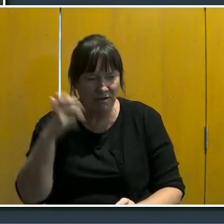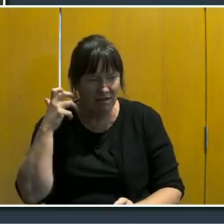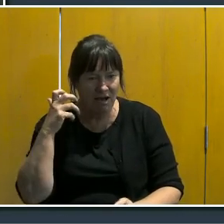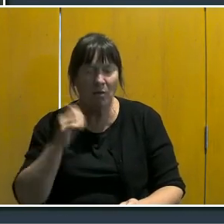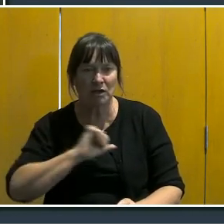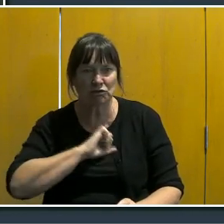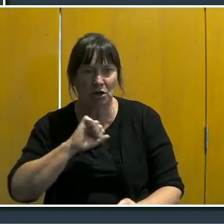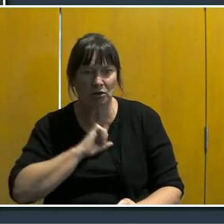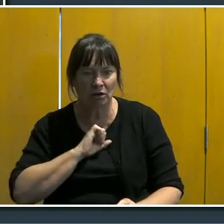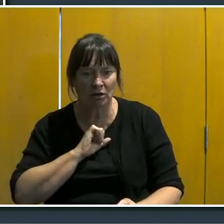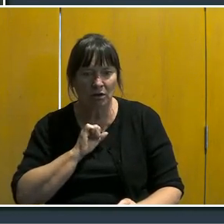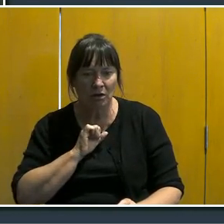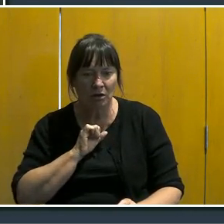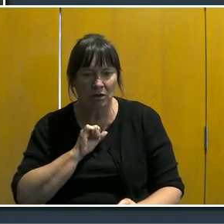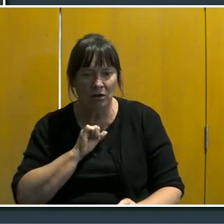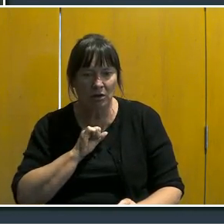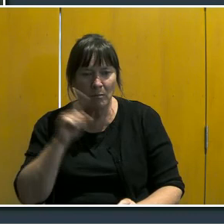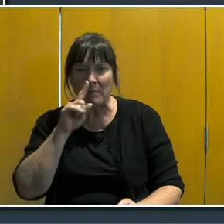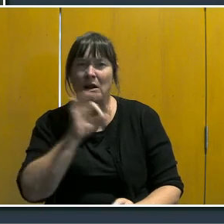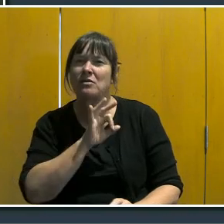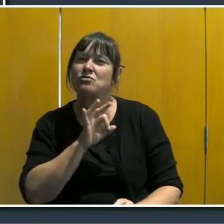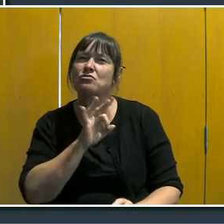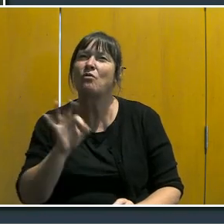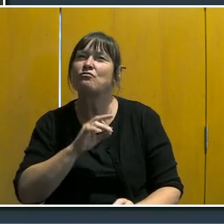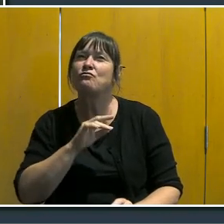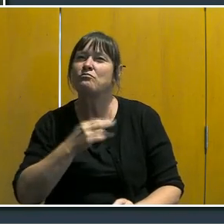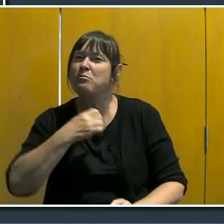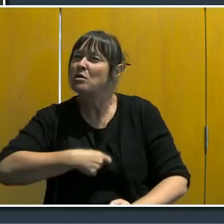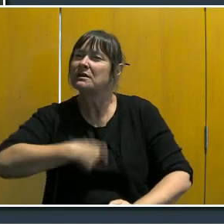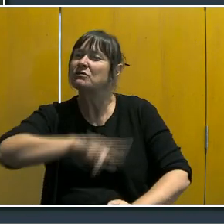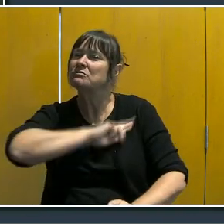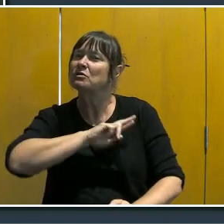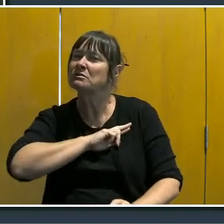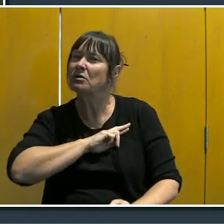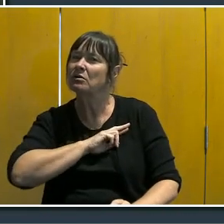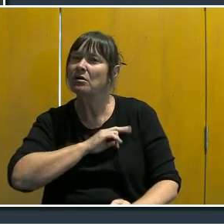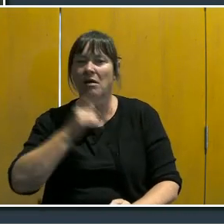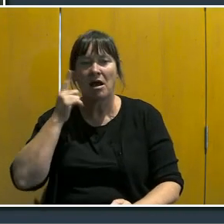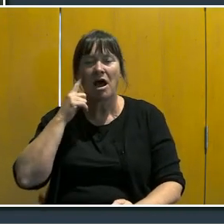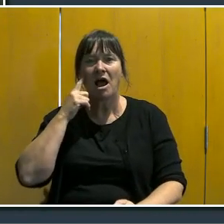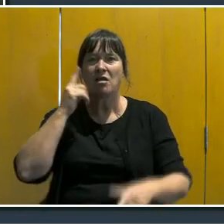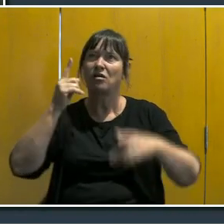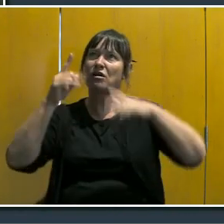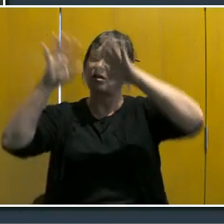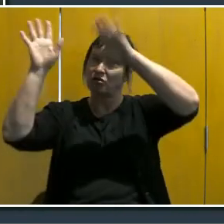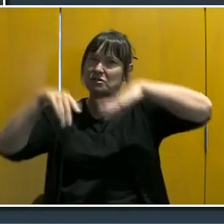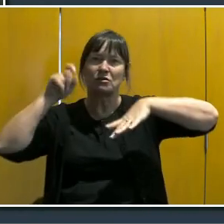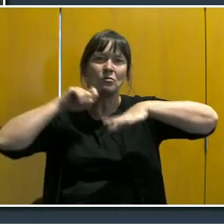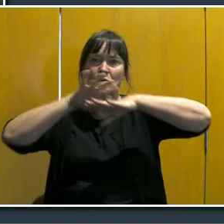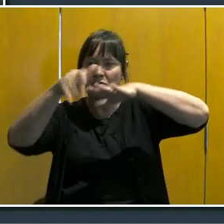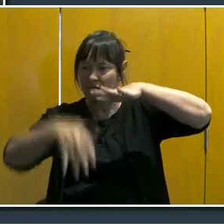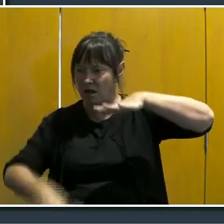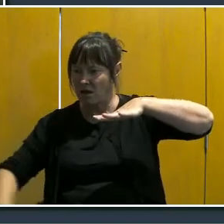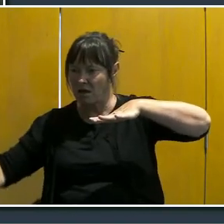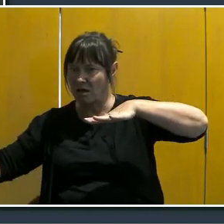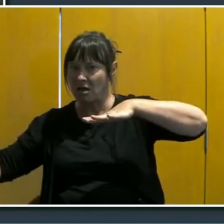shocked sometimes by the lack of personal responsibility and accountability. I look at the stormwater and things. I used to hop on the school bus. The road used to be flooded.